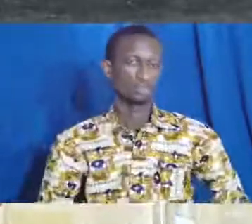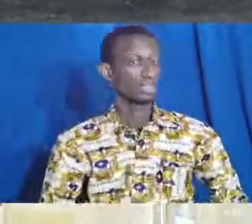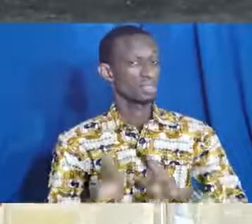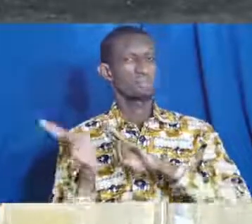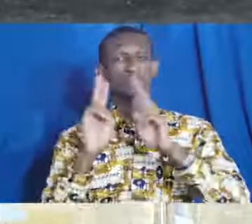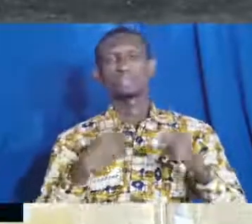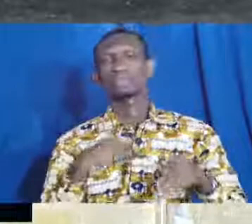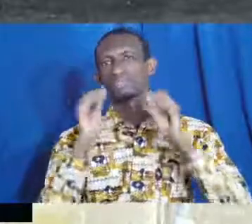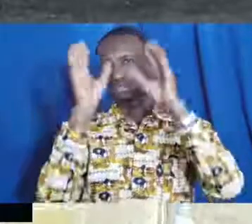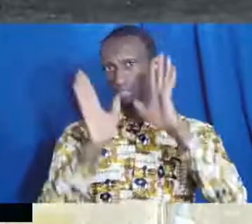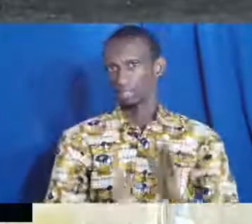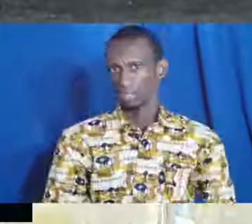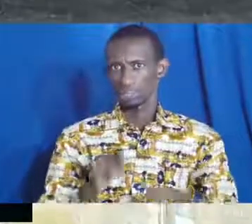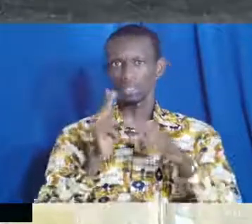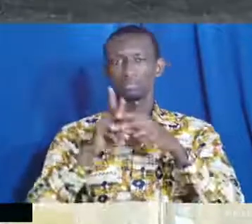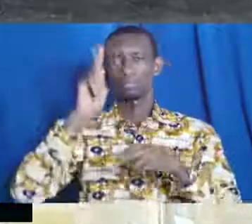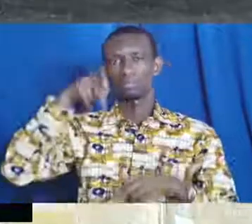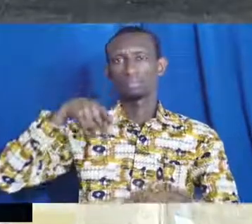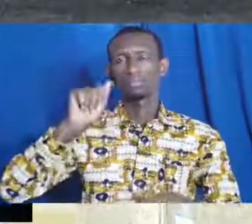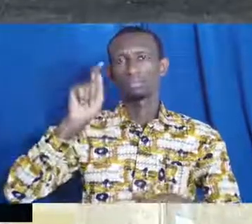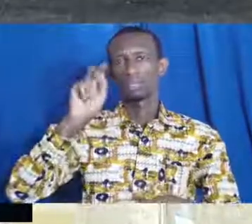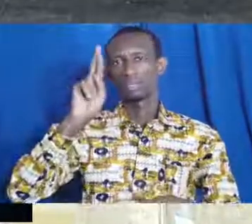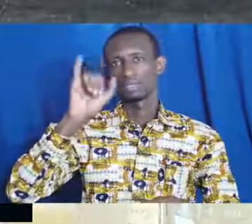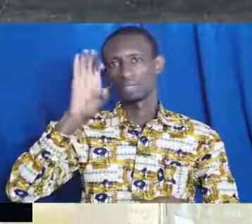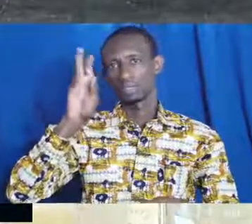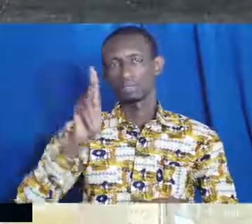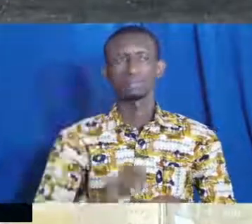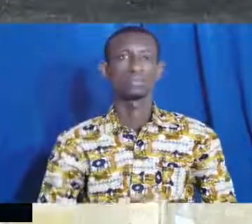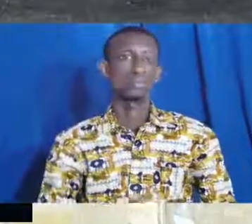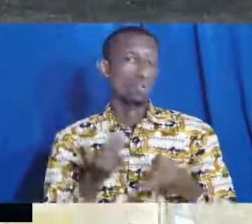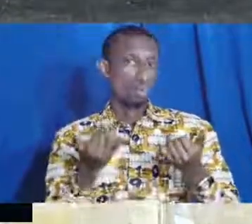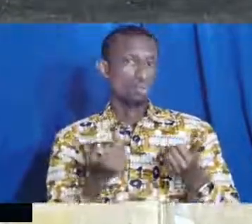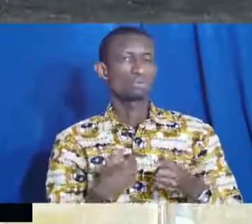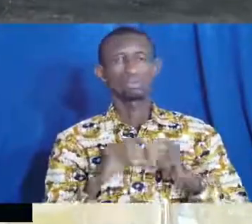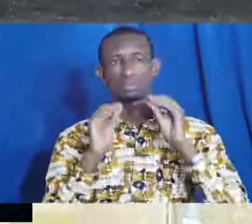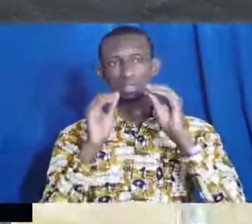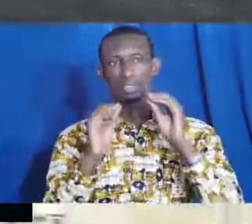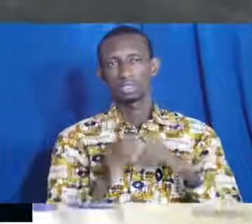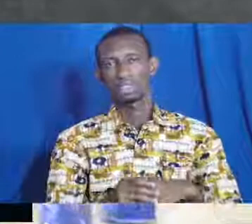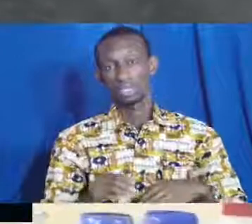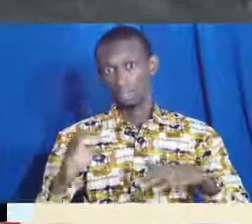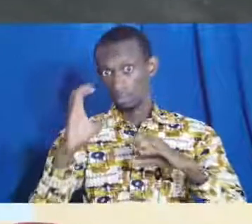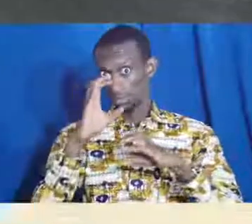Patrick. This time I'll be taking you through Senior 2 Chemistry.